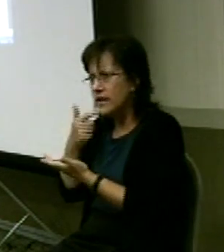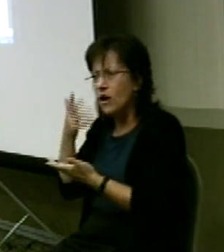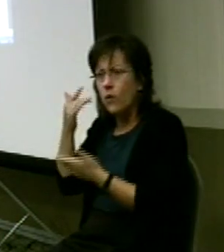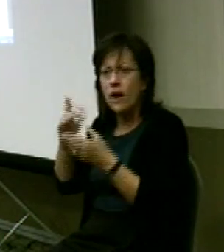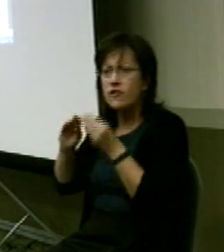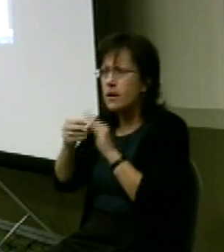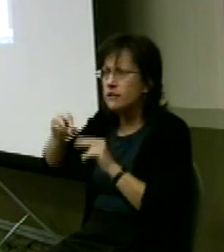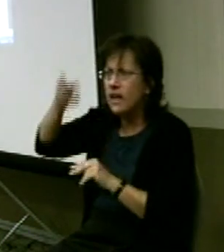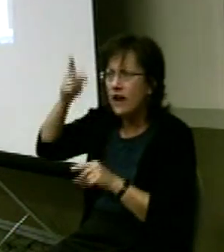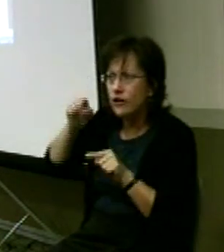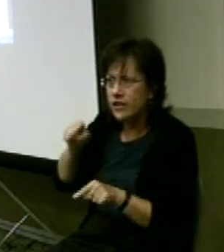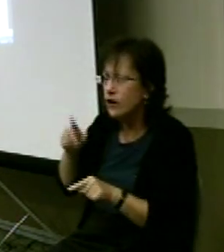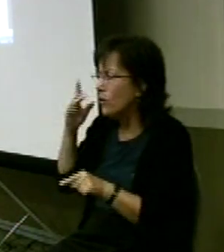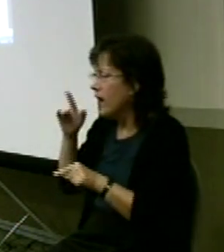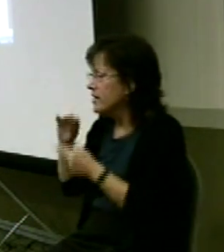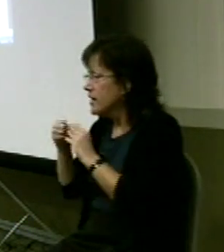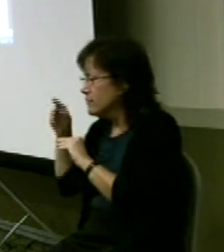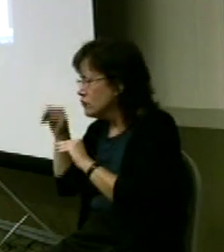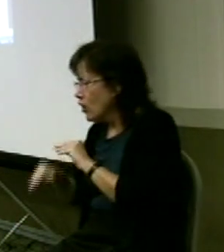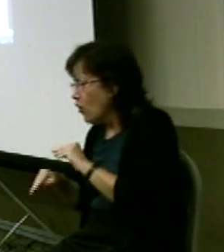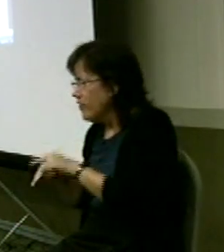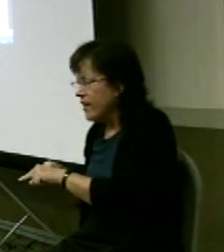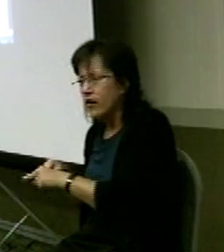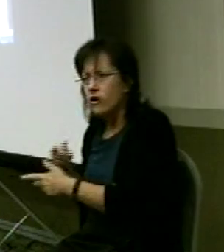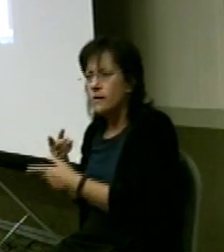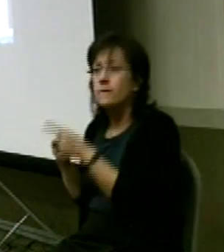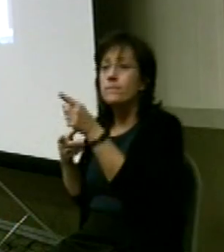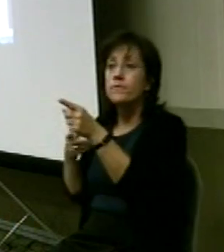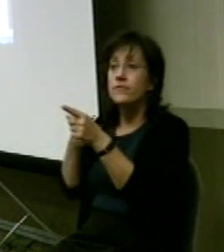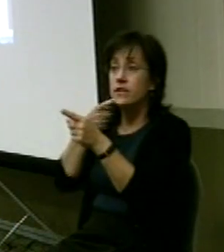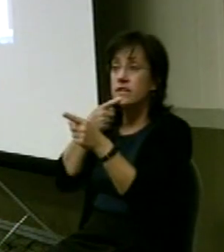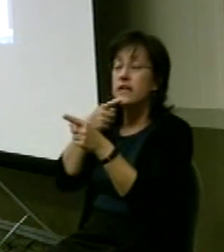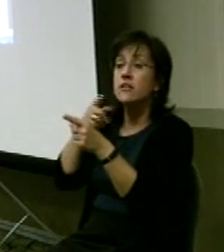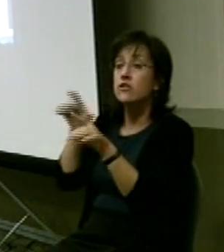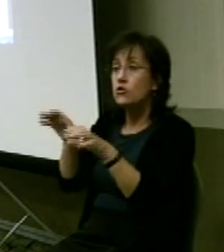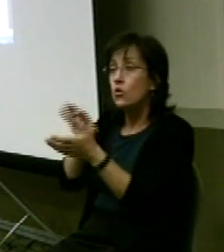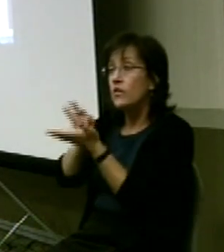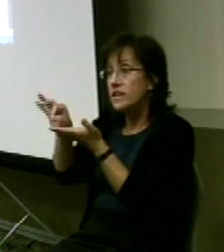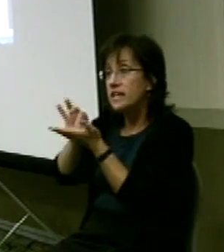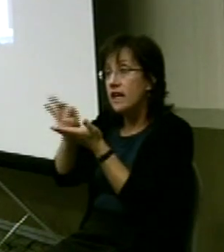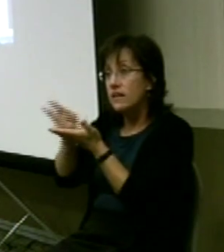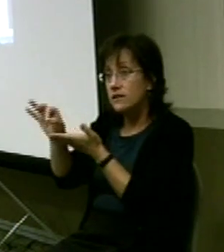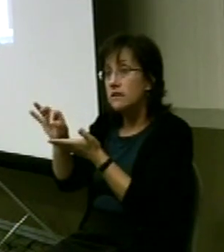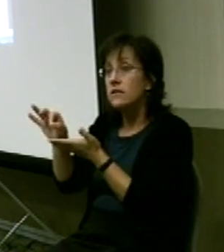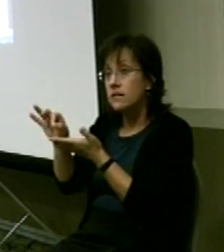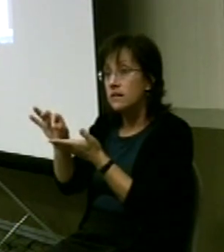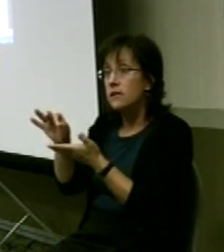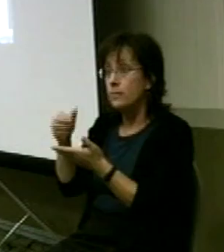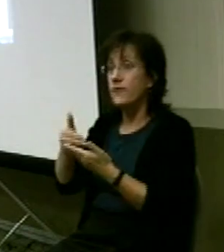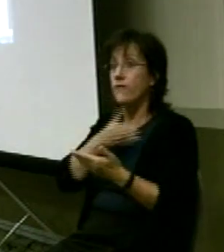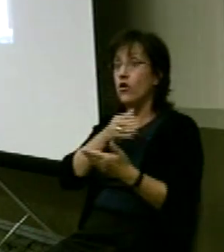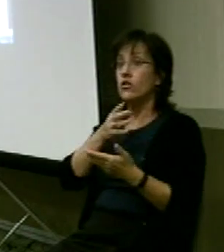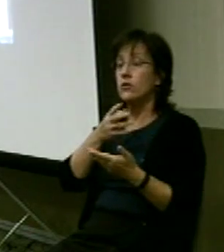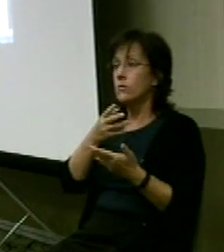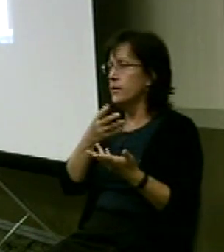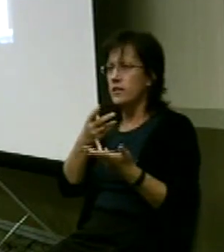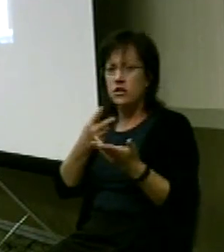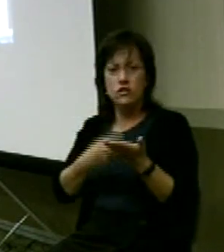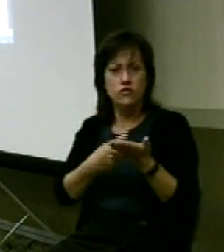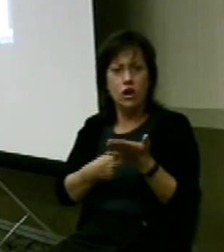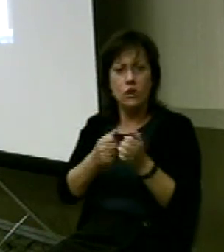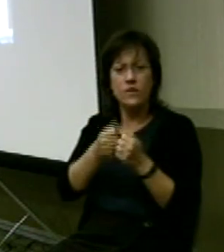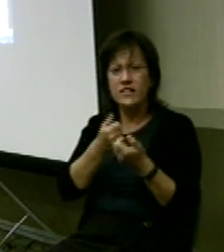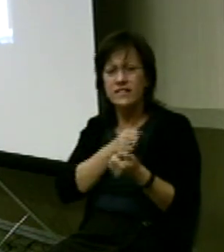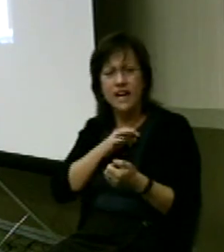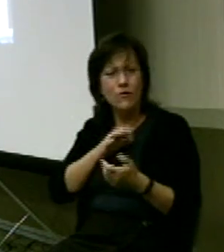going to say, why are the numbers higher here? Why are the numbers not as high here? Suggesting that do the tally before talking to all the staff what they